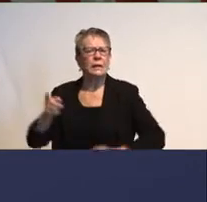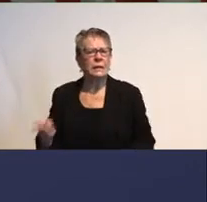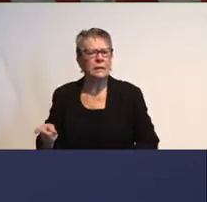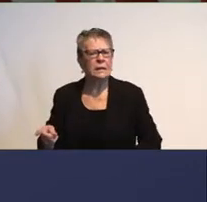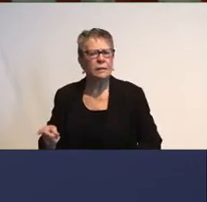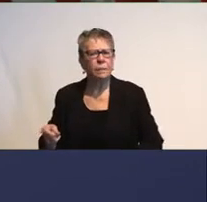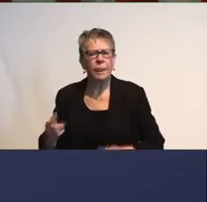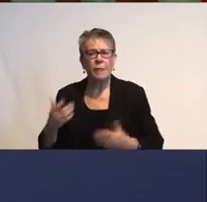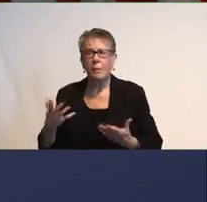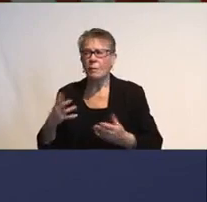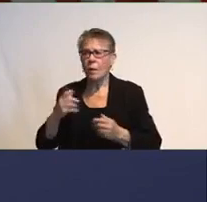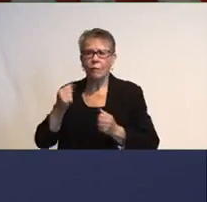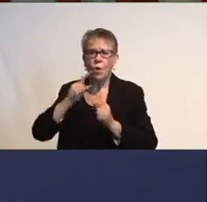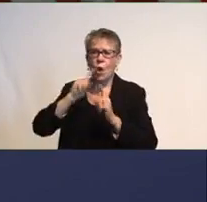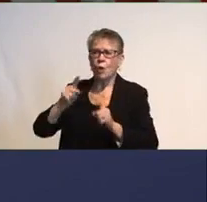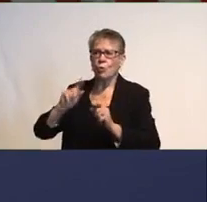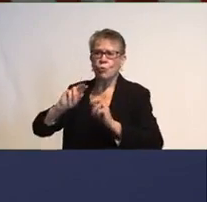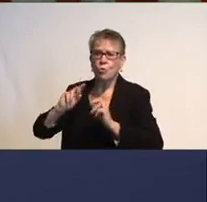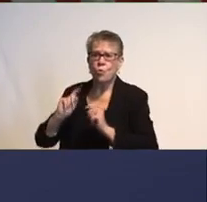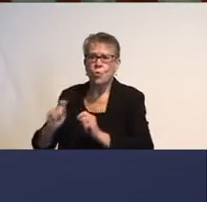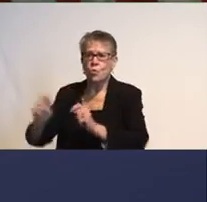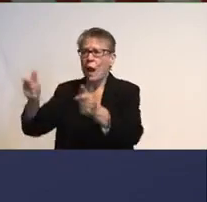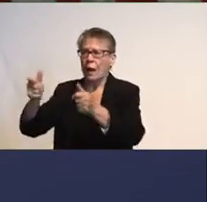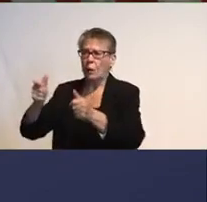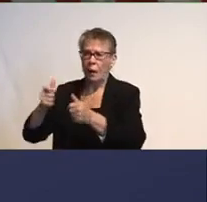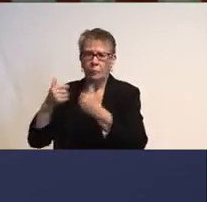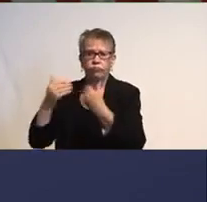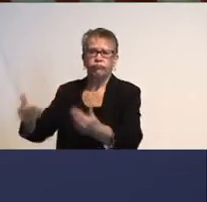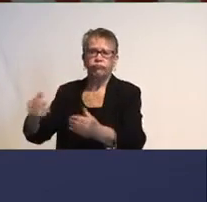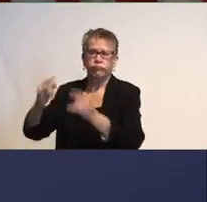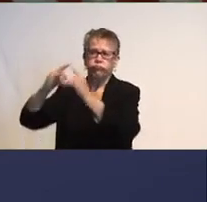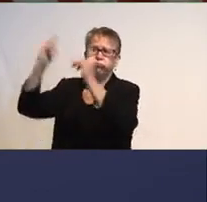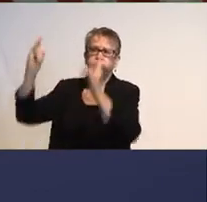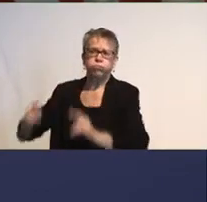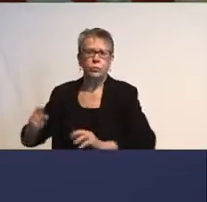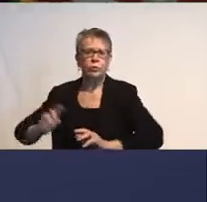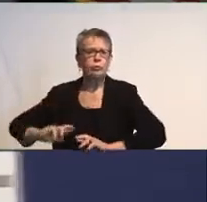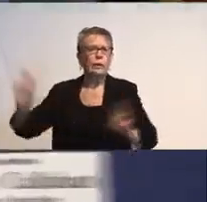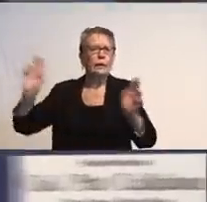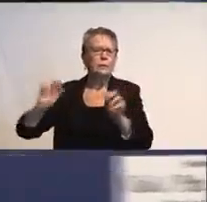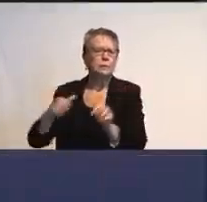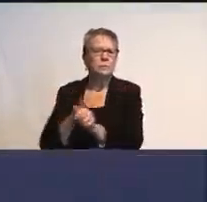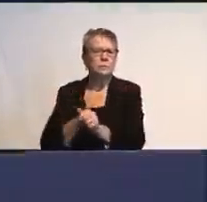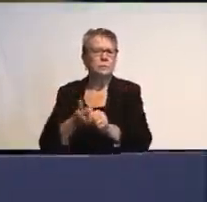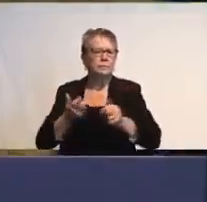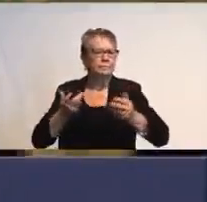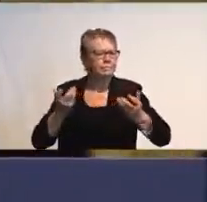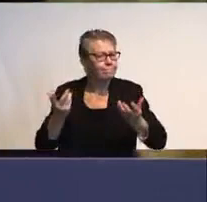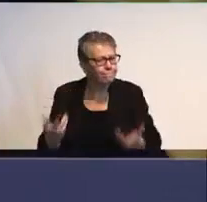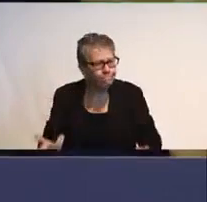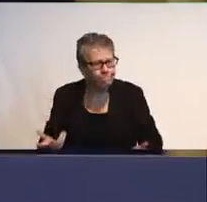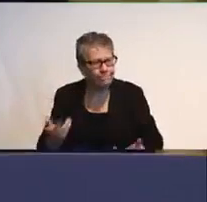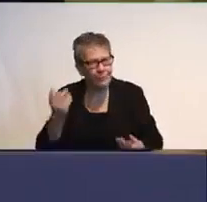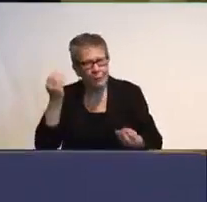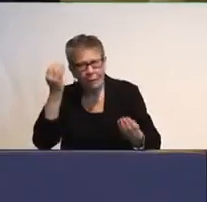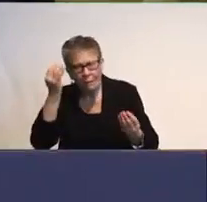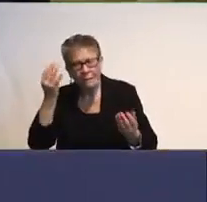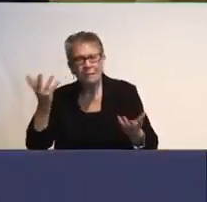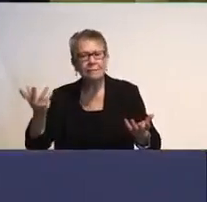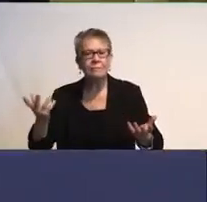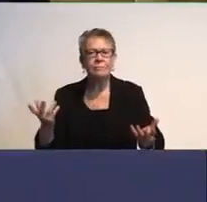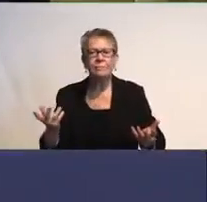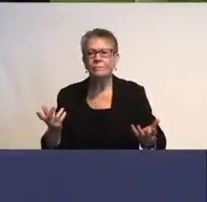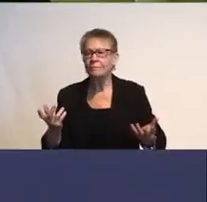sure that that's in the quickest window possible. Thank you. There's no silver lining to this thing, but I guess on the list of